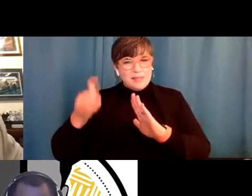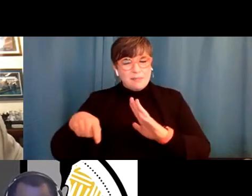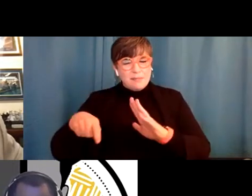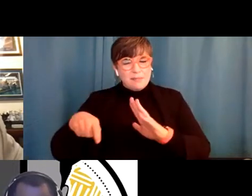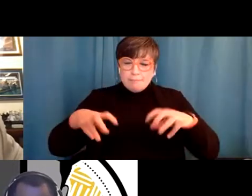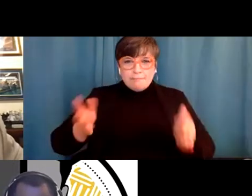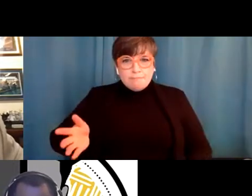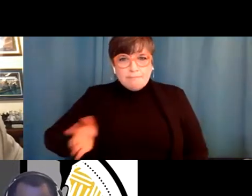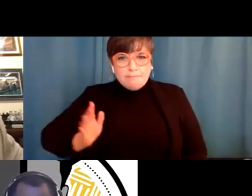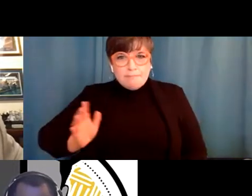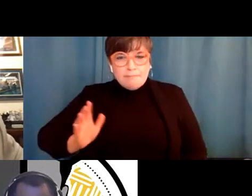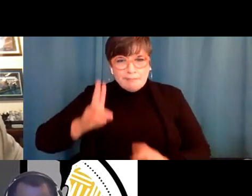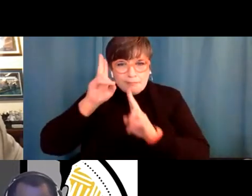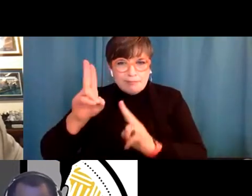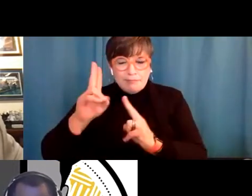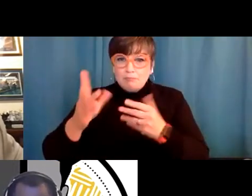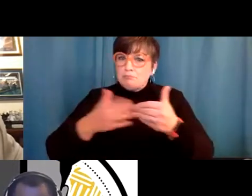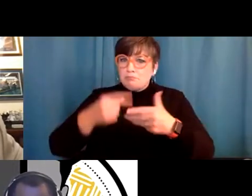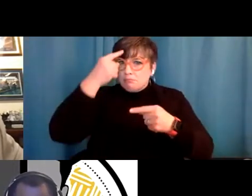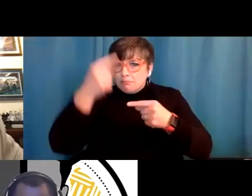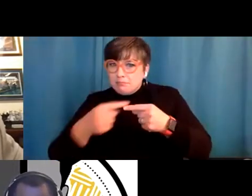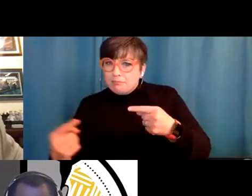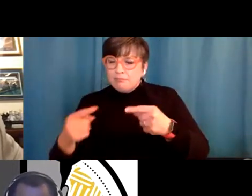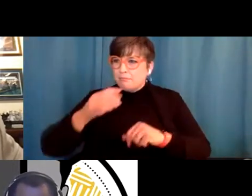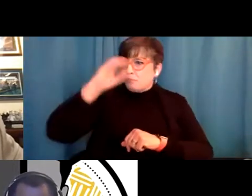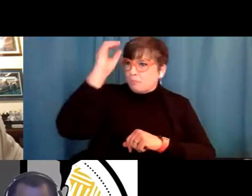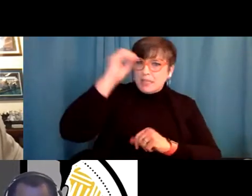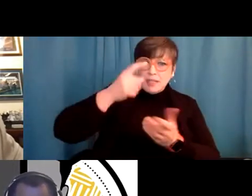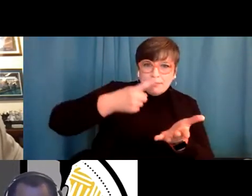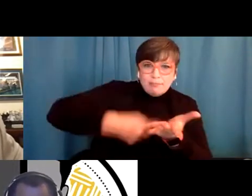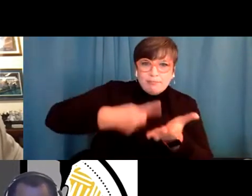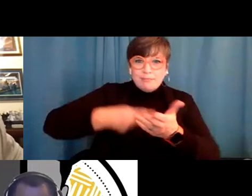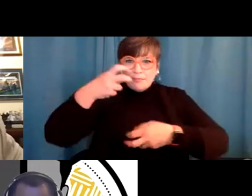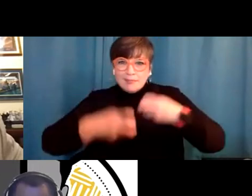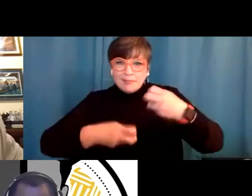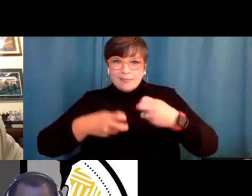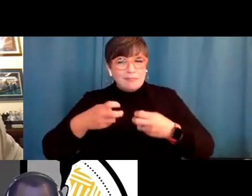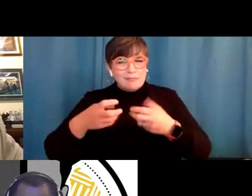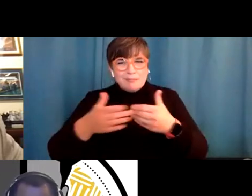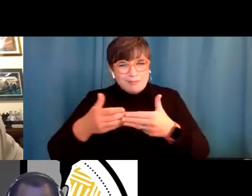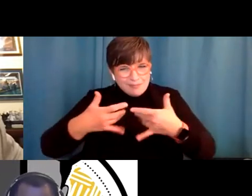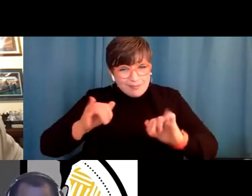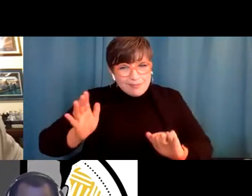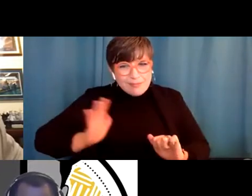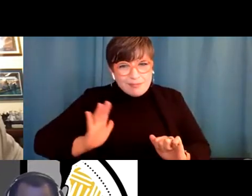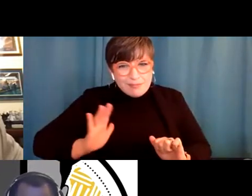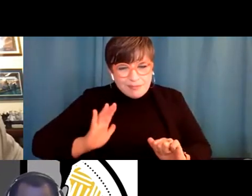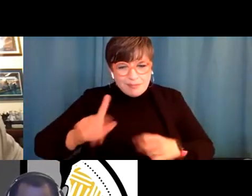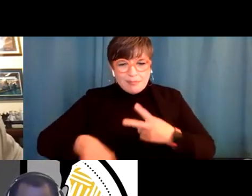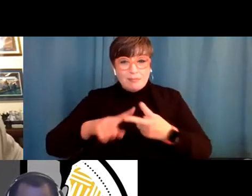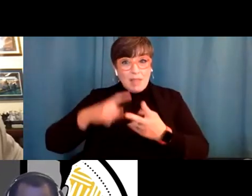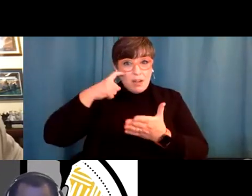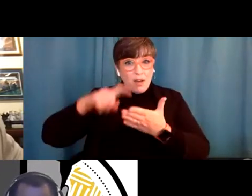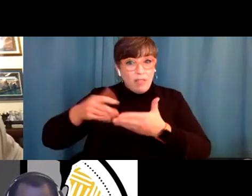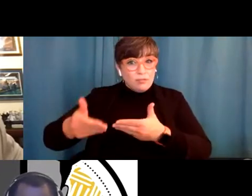diverse opinions and difficult conversations, to acknowledge past and present problems, to broaden